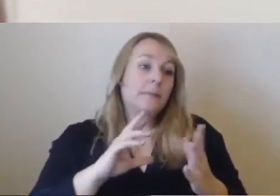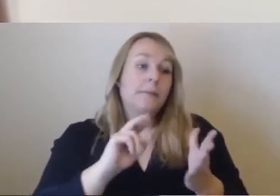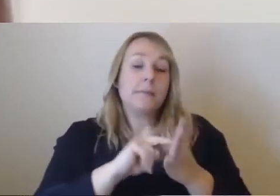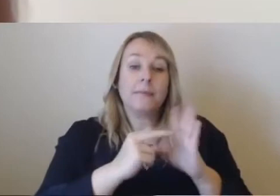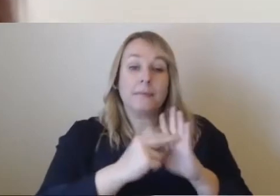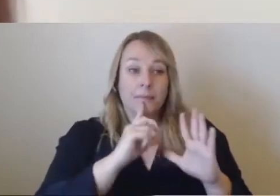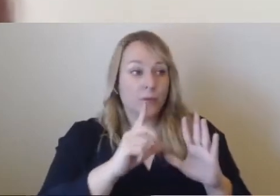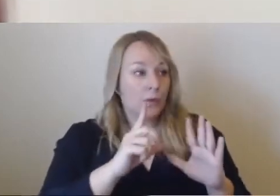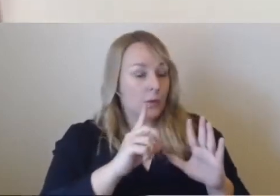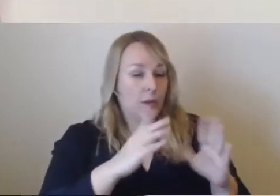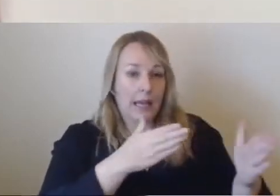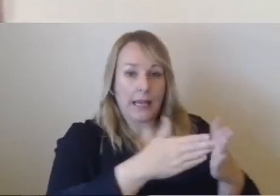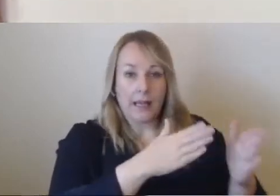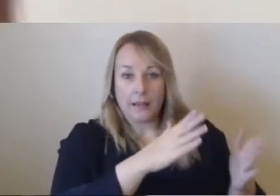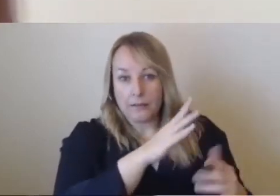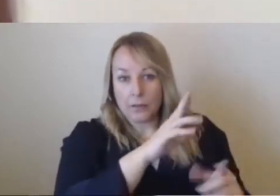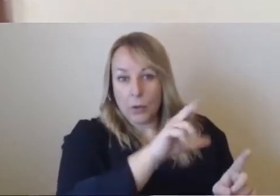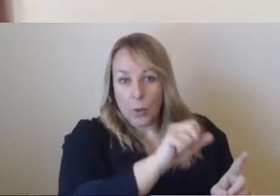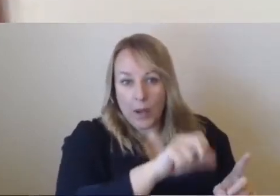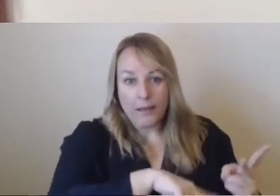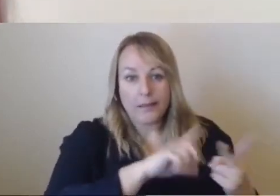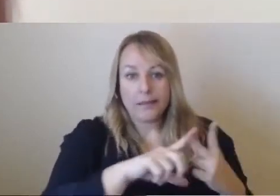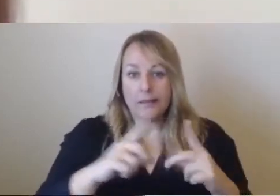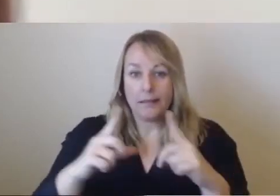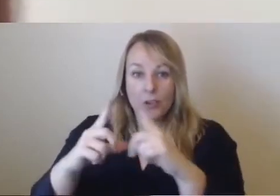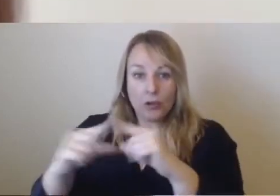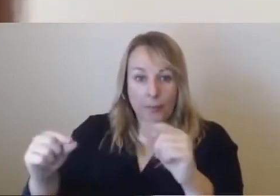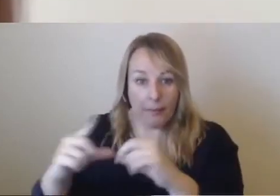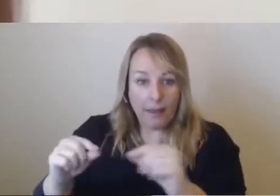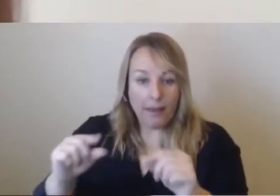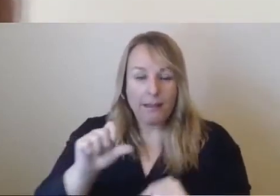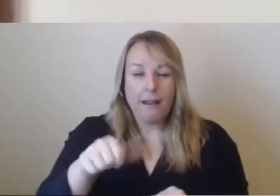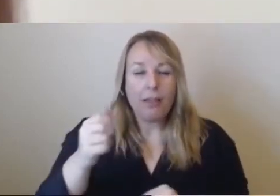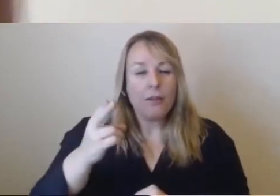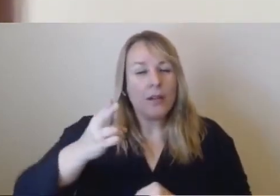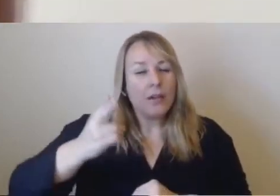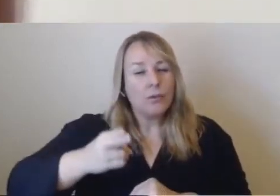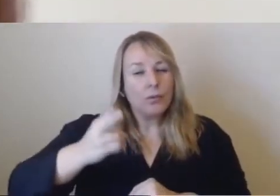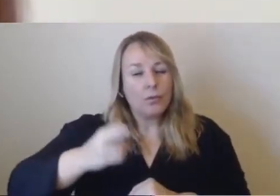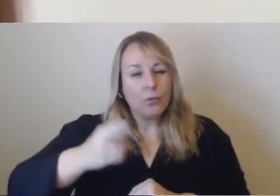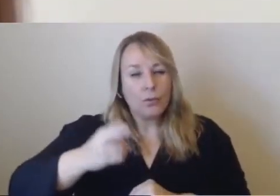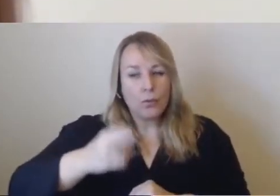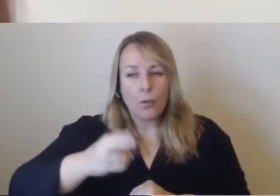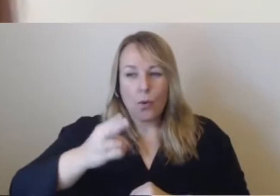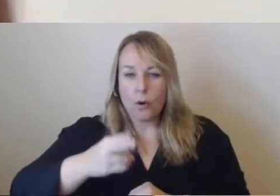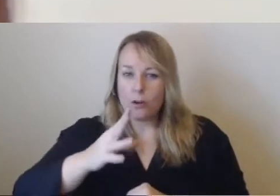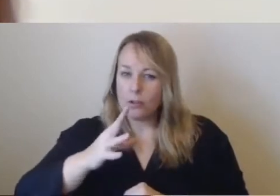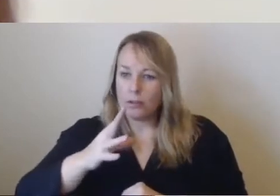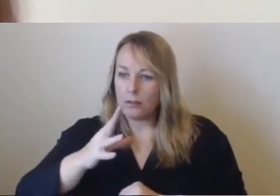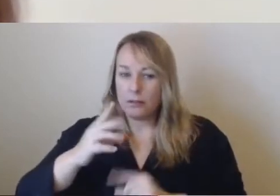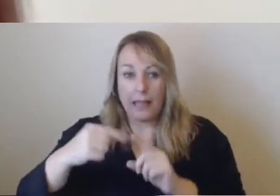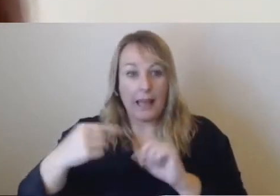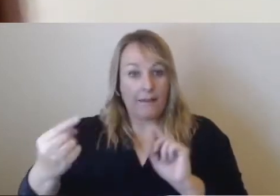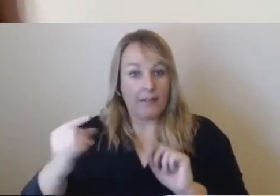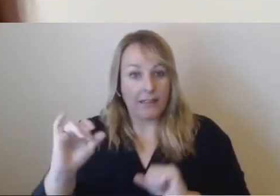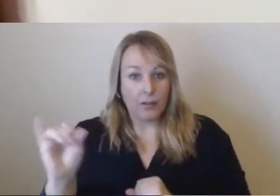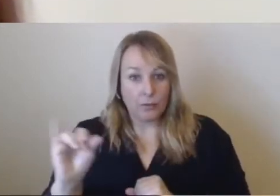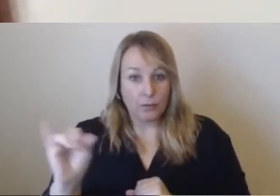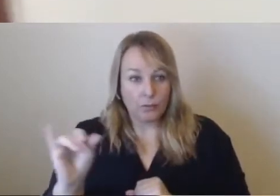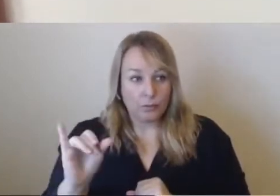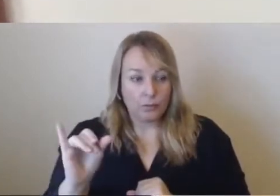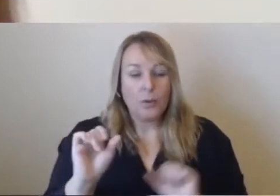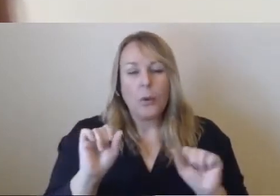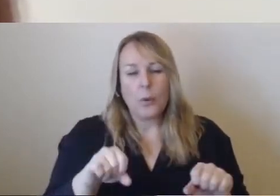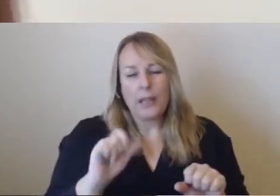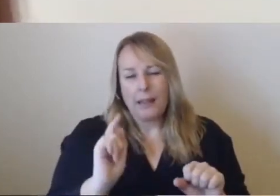US, towards Japan, towards other kind of historical adversaries that we can talk about that more in